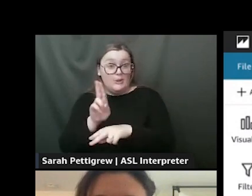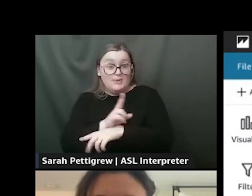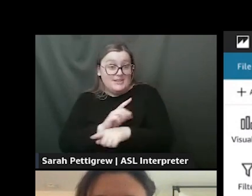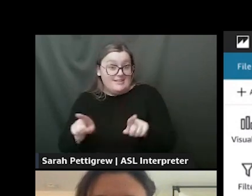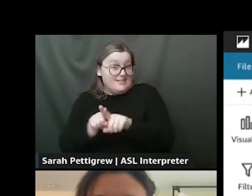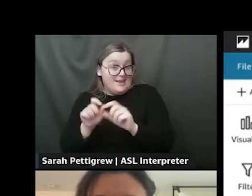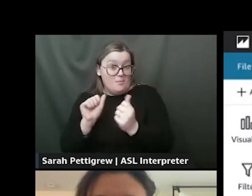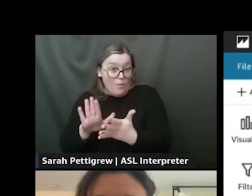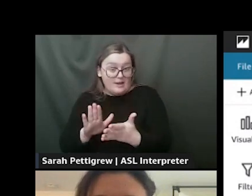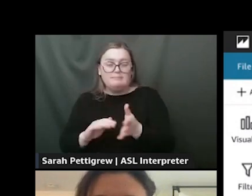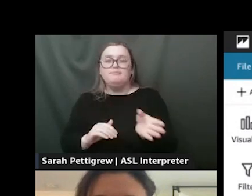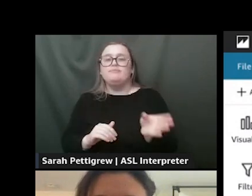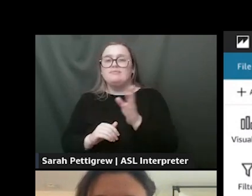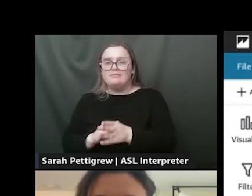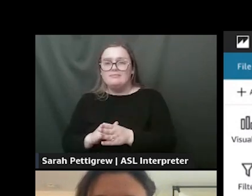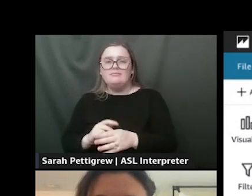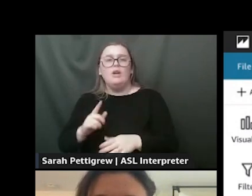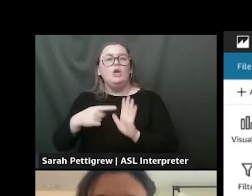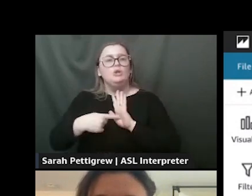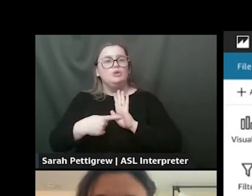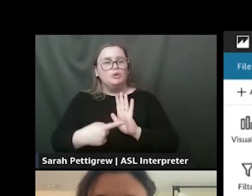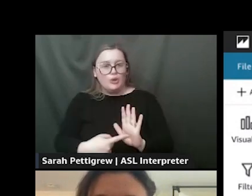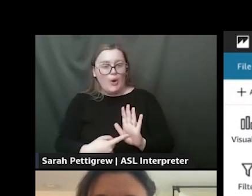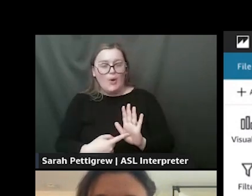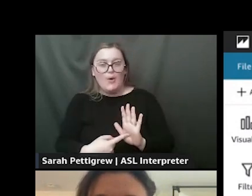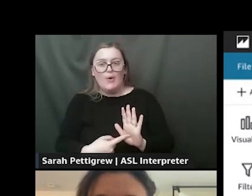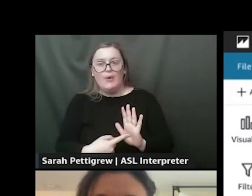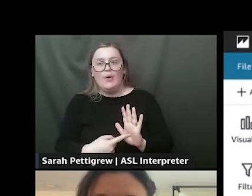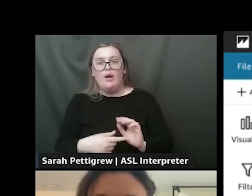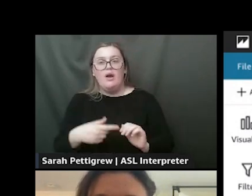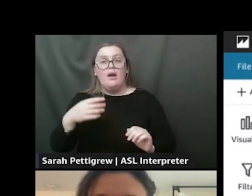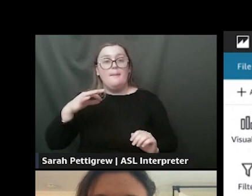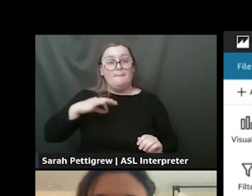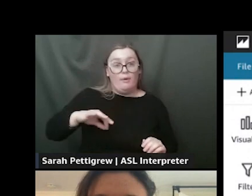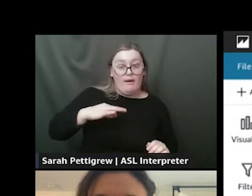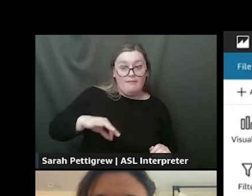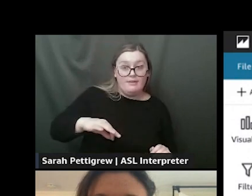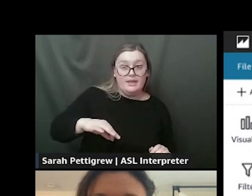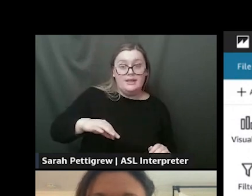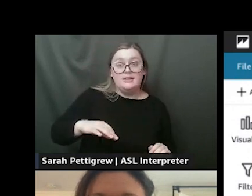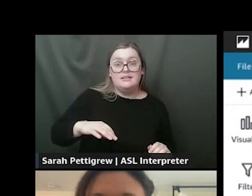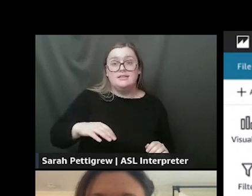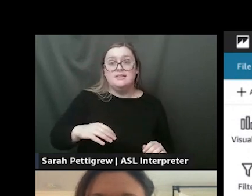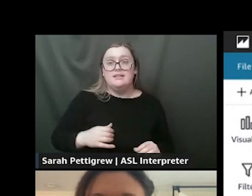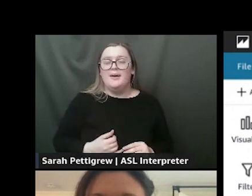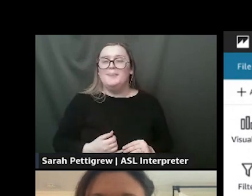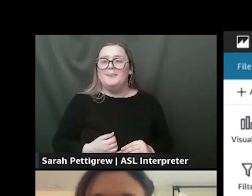hey, well, show me profit.